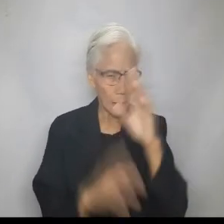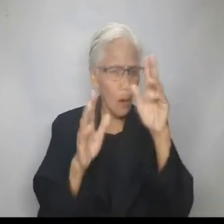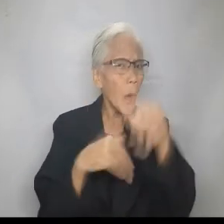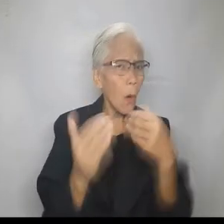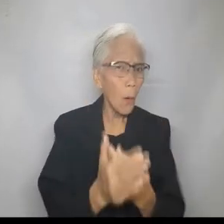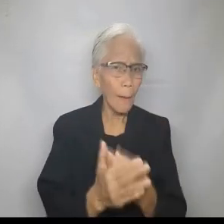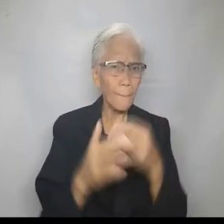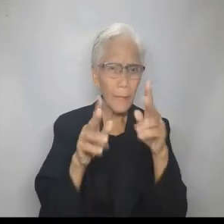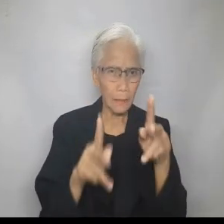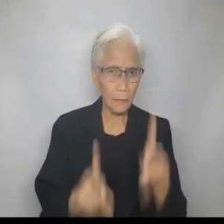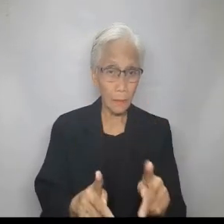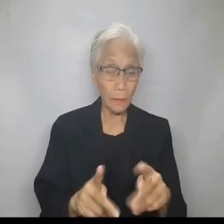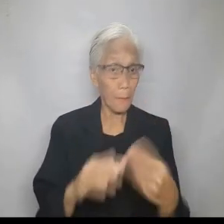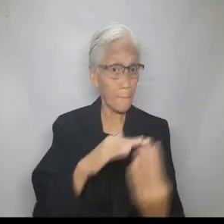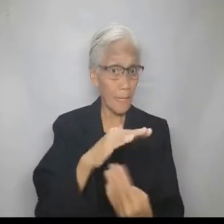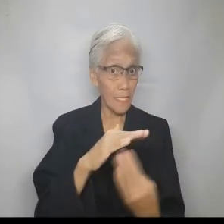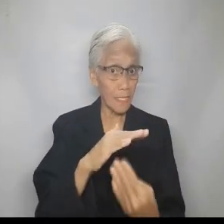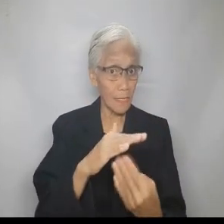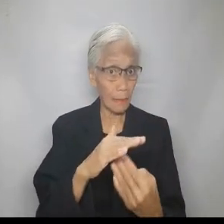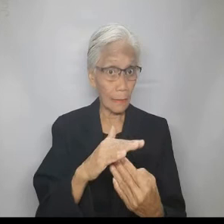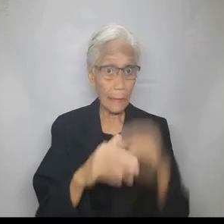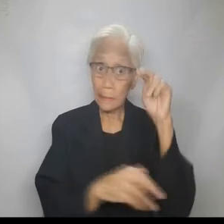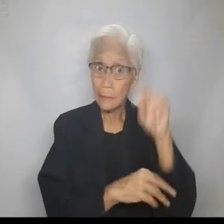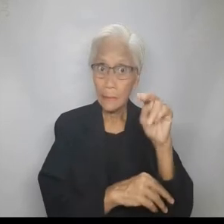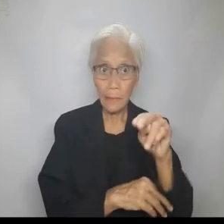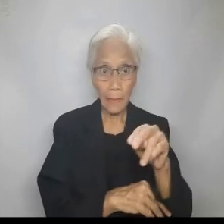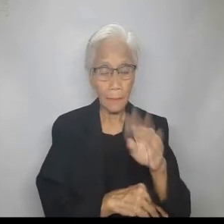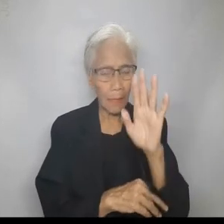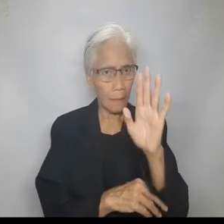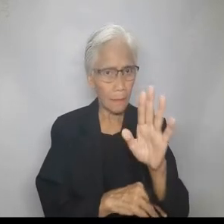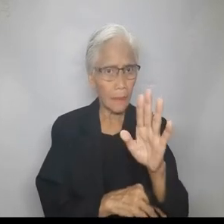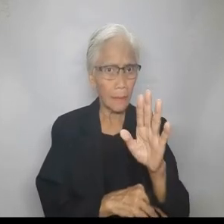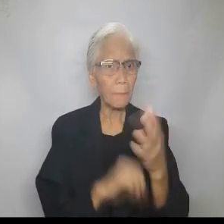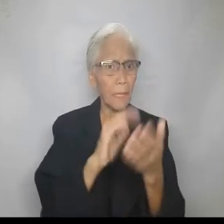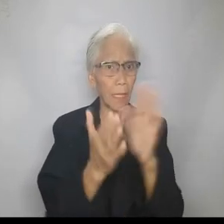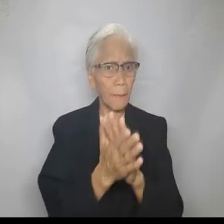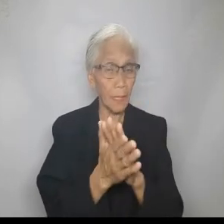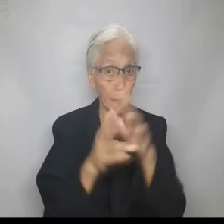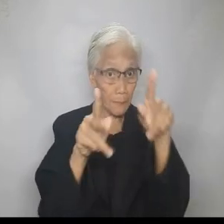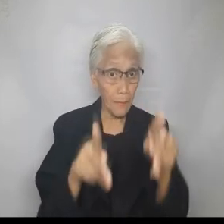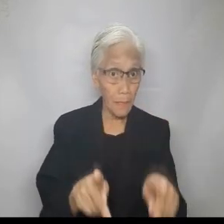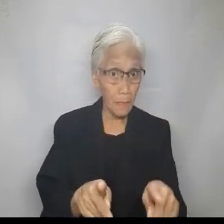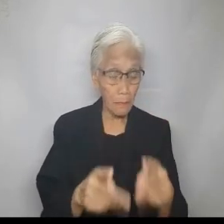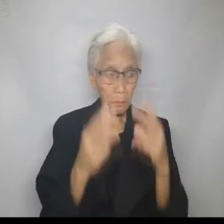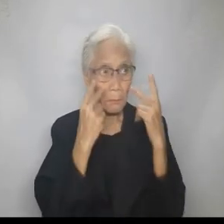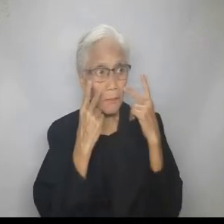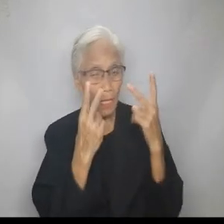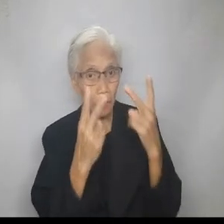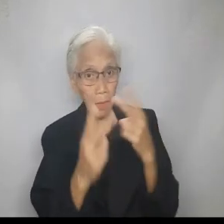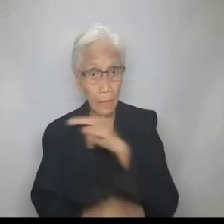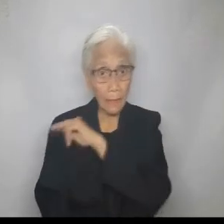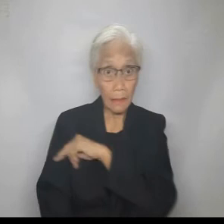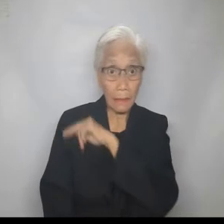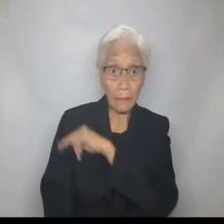determine what all persons are basically due by their simply being persons, by